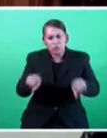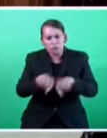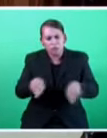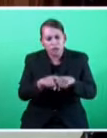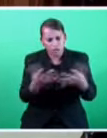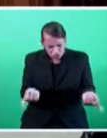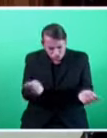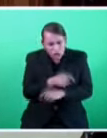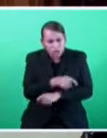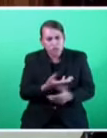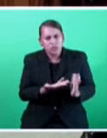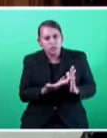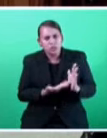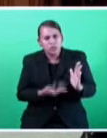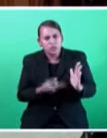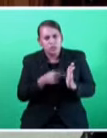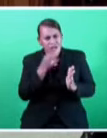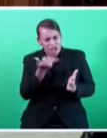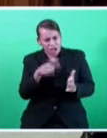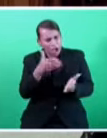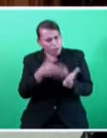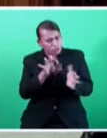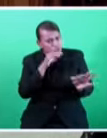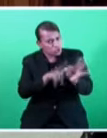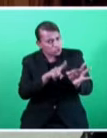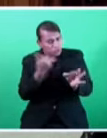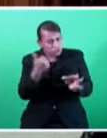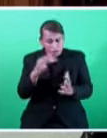sir, if on question 47-2020